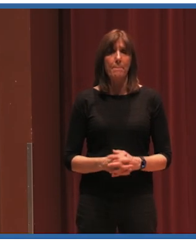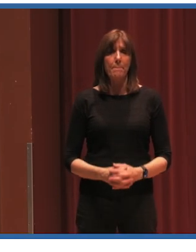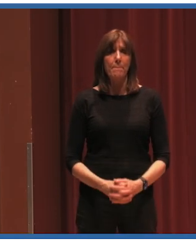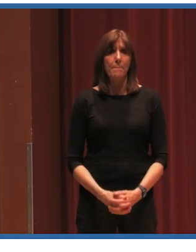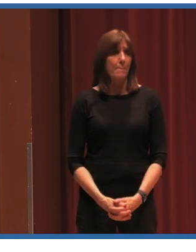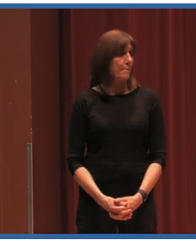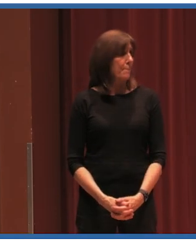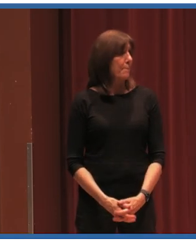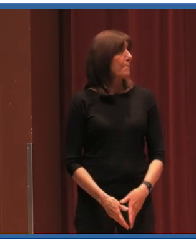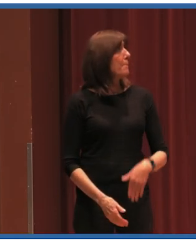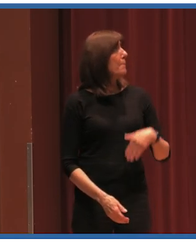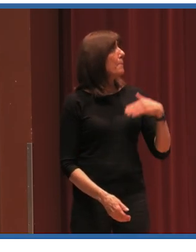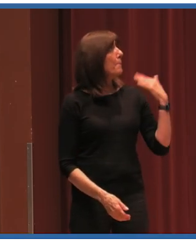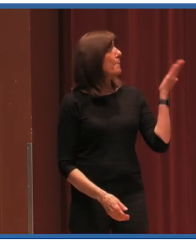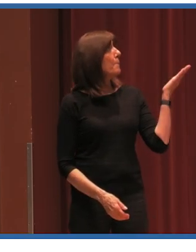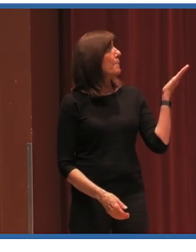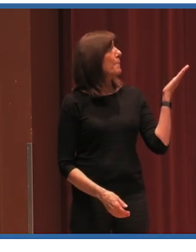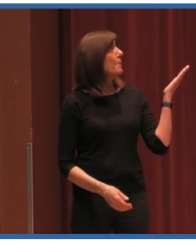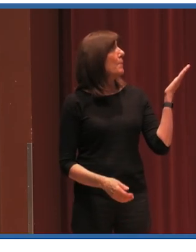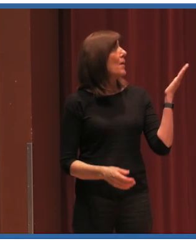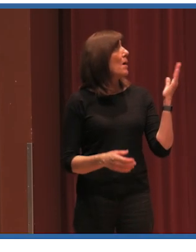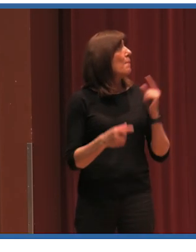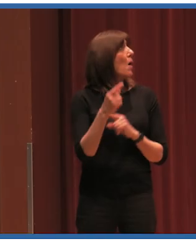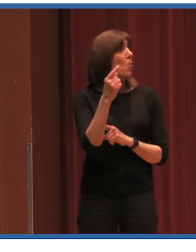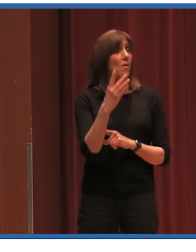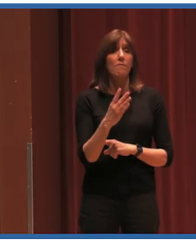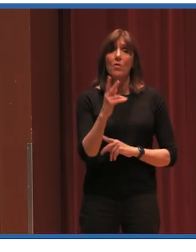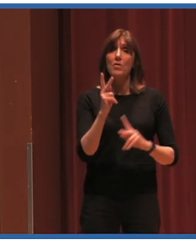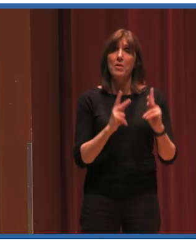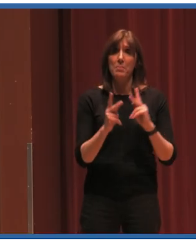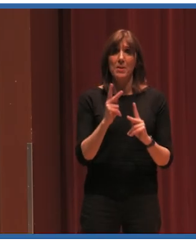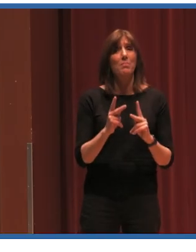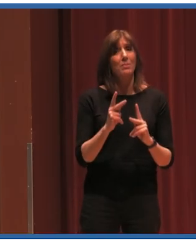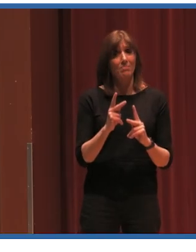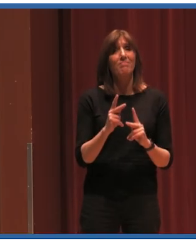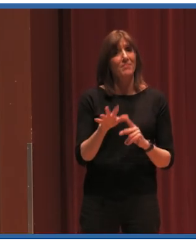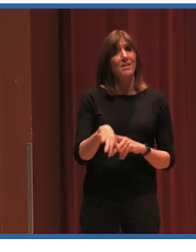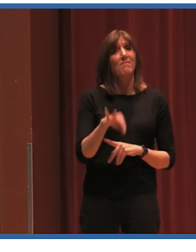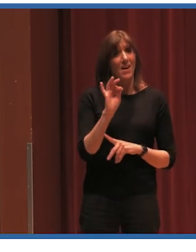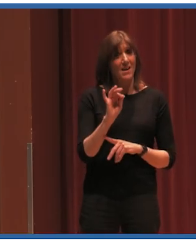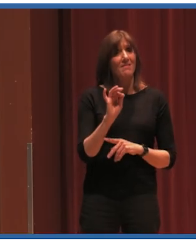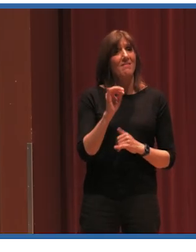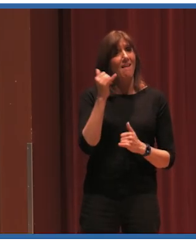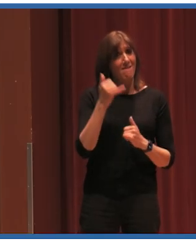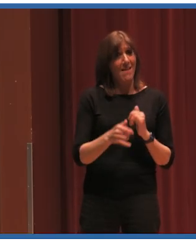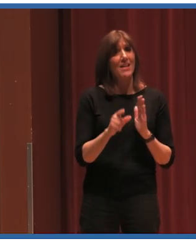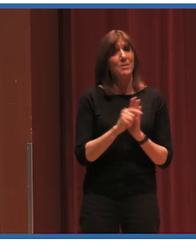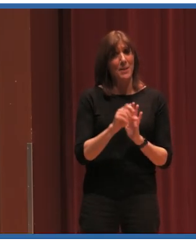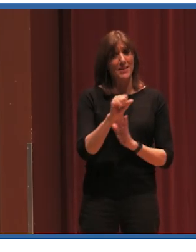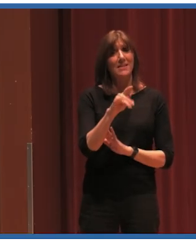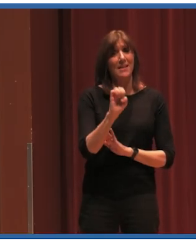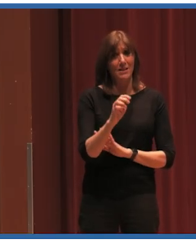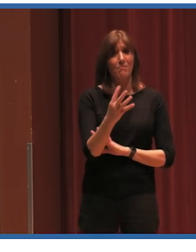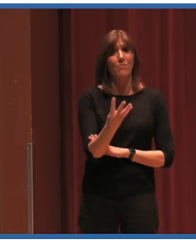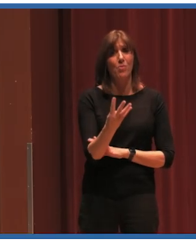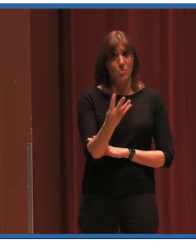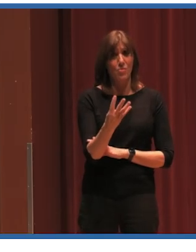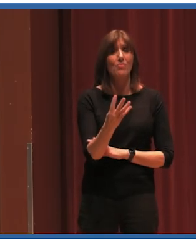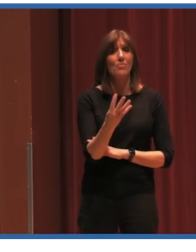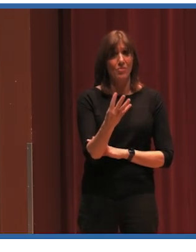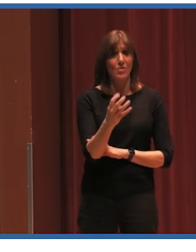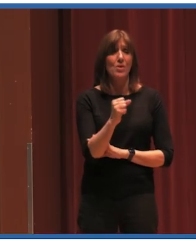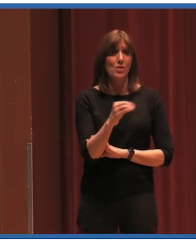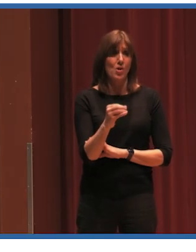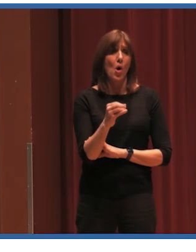And this is one where about a fourth of individuals are diagnosed at a late stage for this cancer. Again, the earlier we can